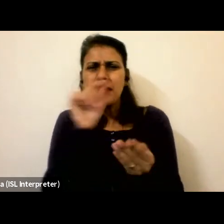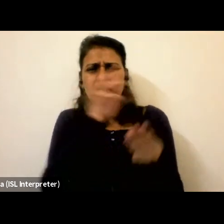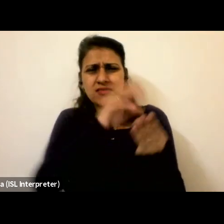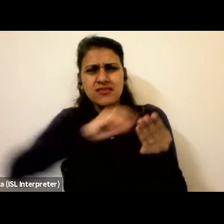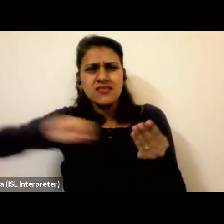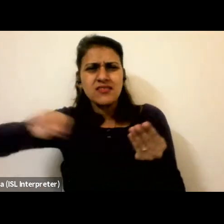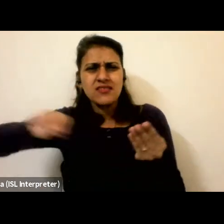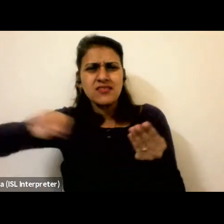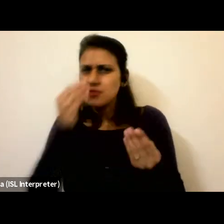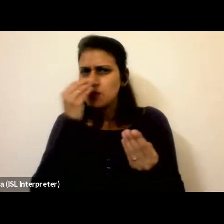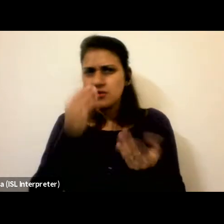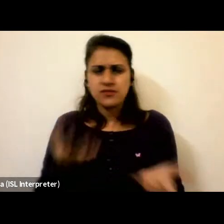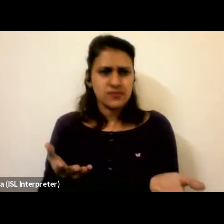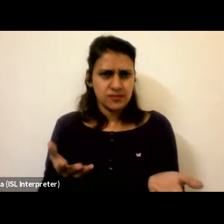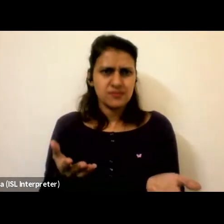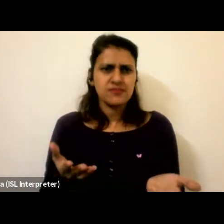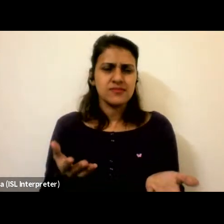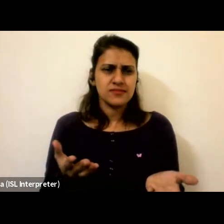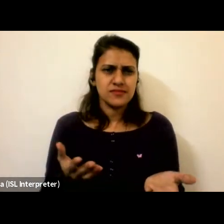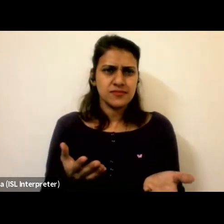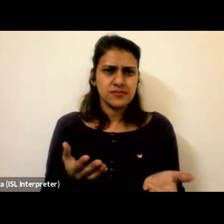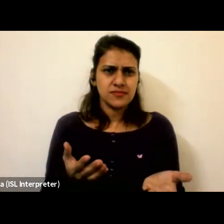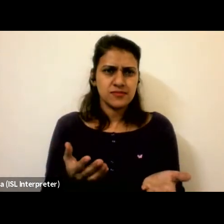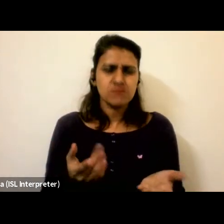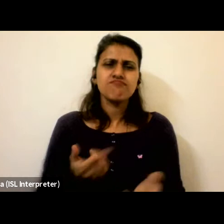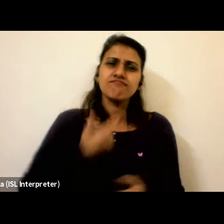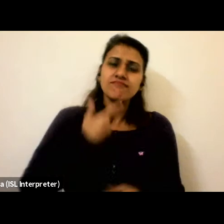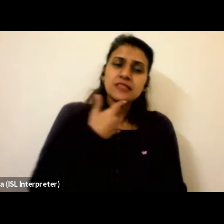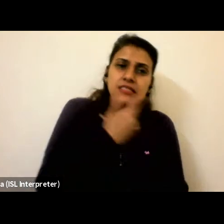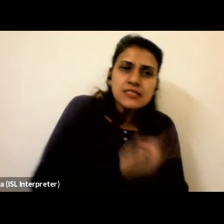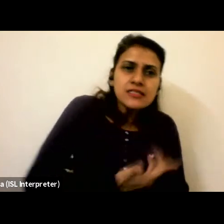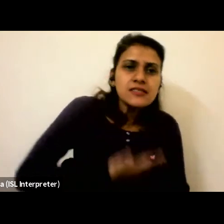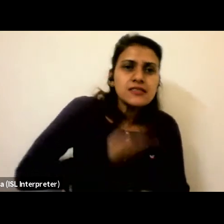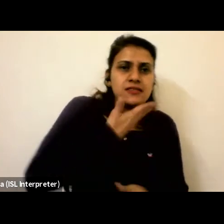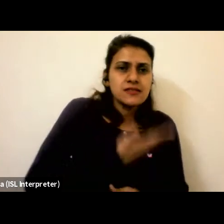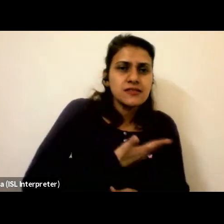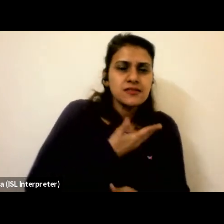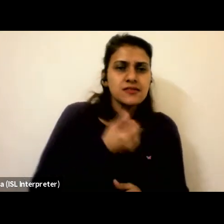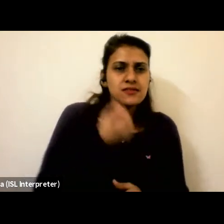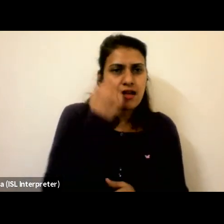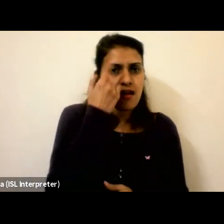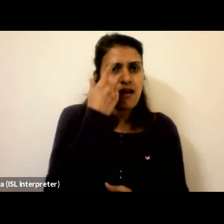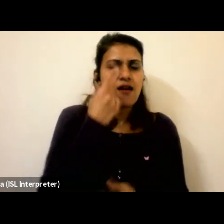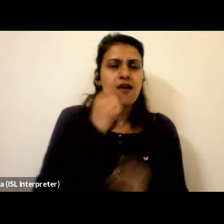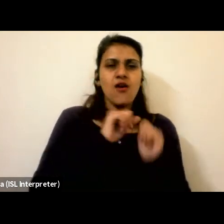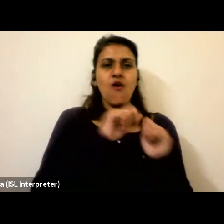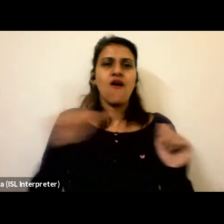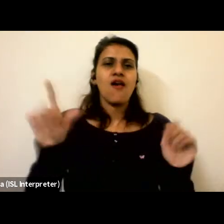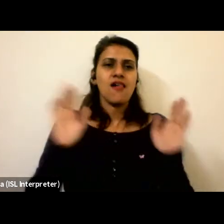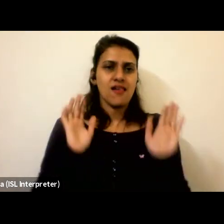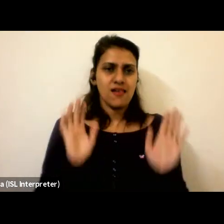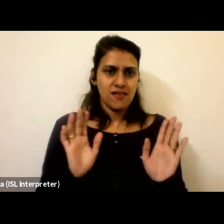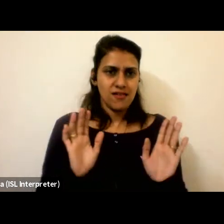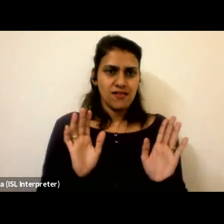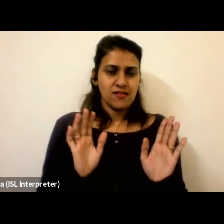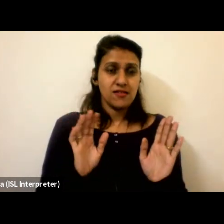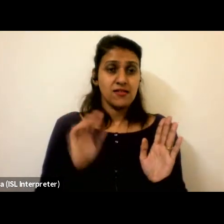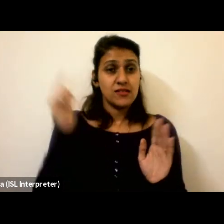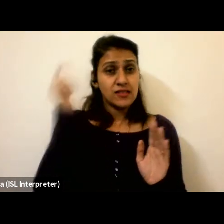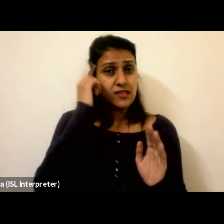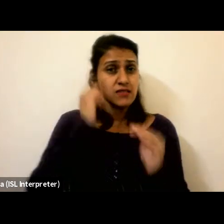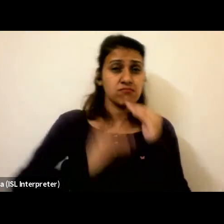is what needs to be told to everybody. However, retrofitting comes at a higher cost.